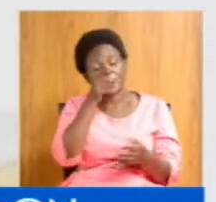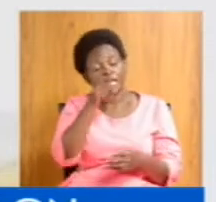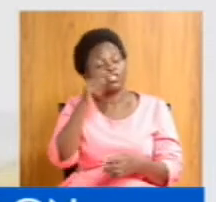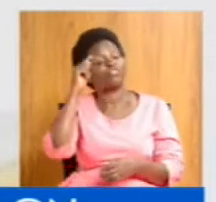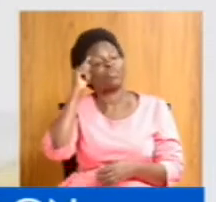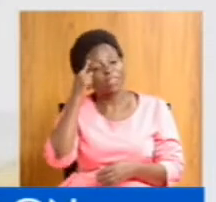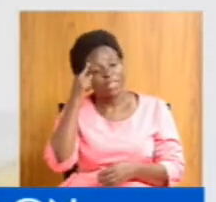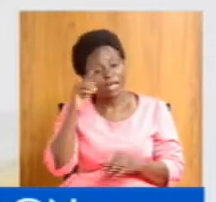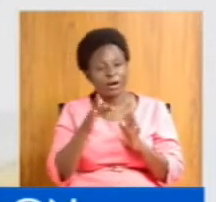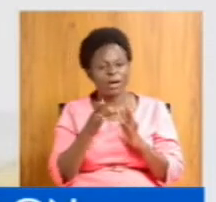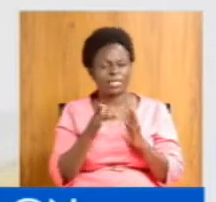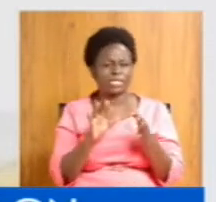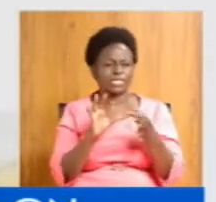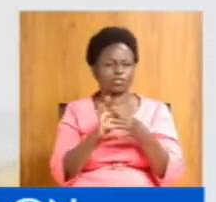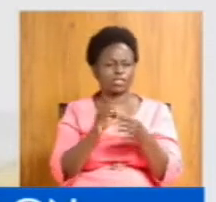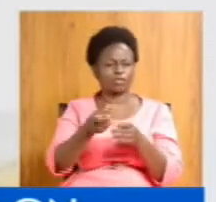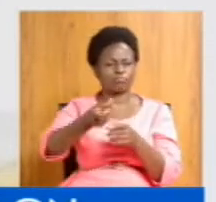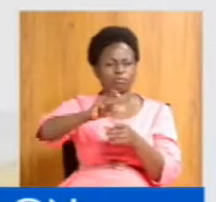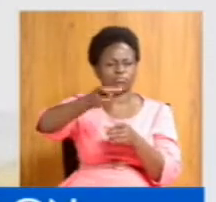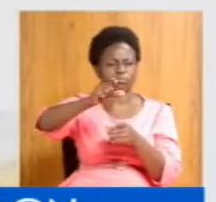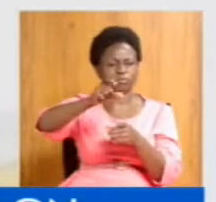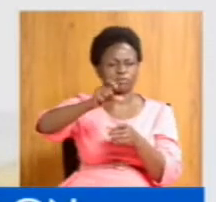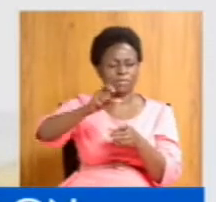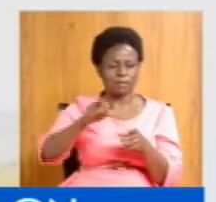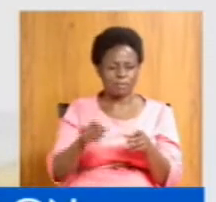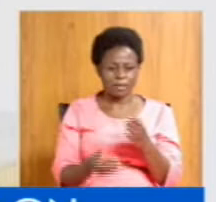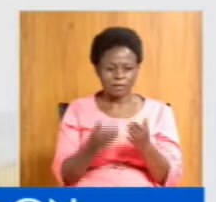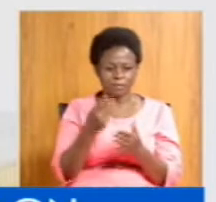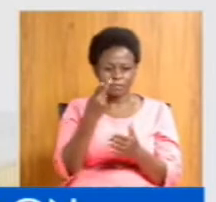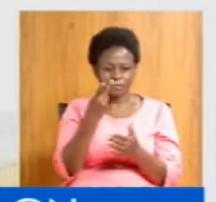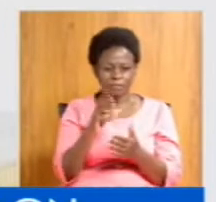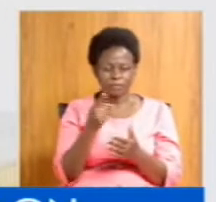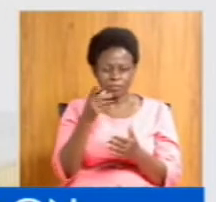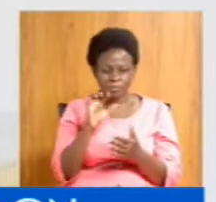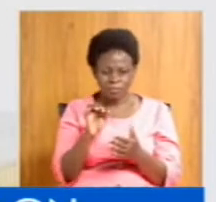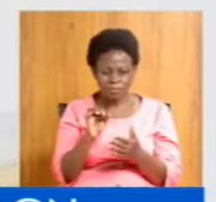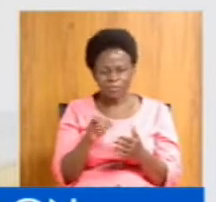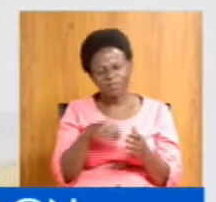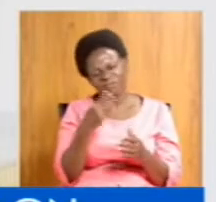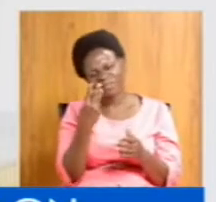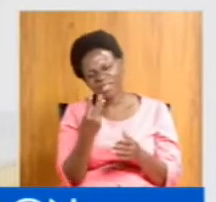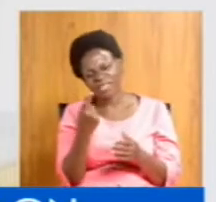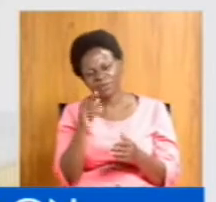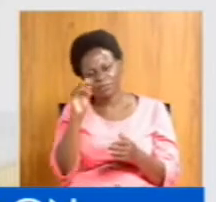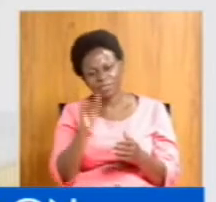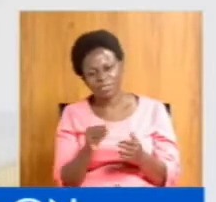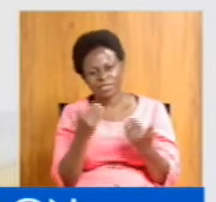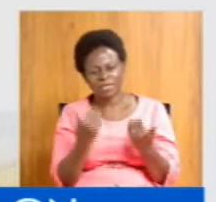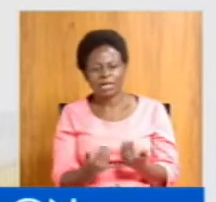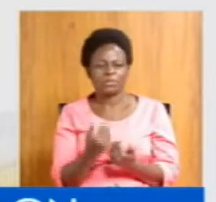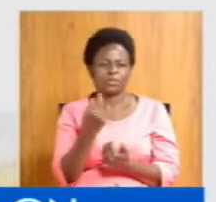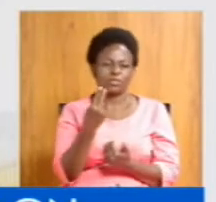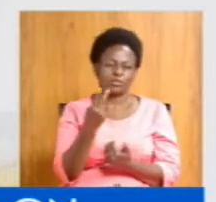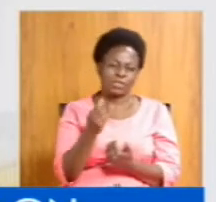assume that actually our internet penetration is increasing. In fact, as of 2018, internet penetration in Uganda was at 31%. Currently, it's at